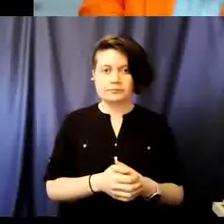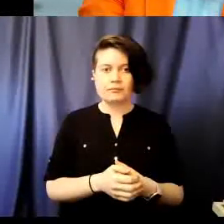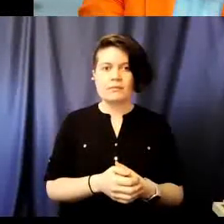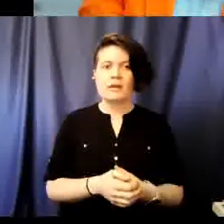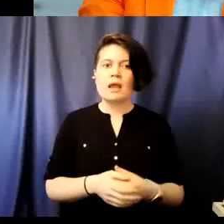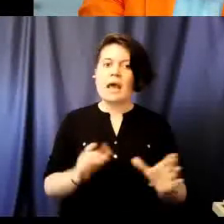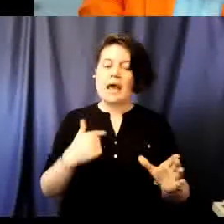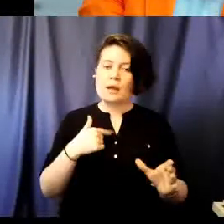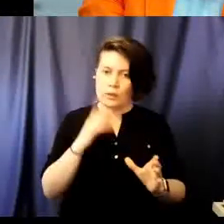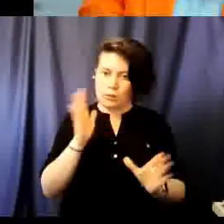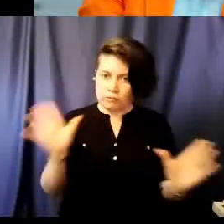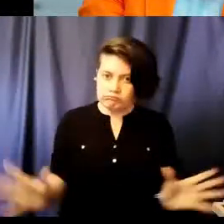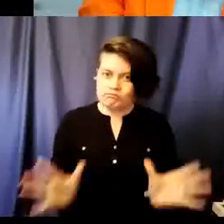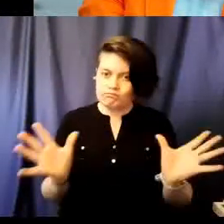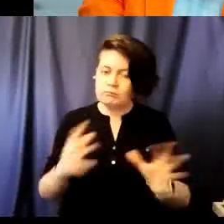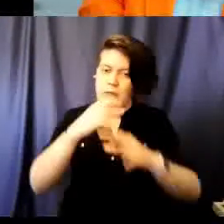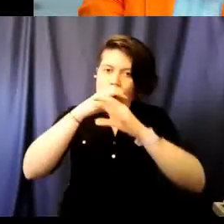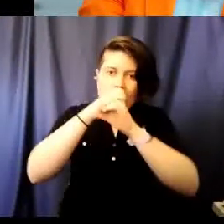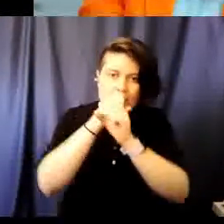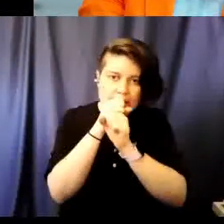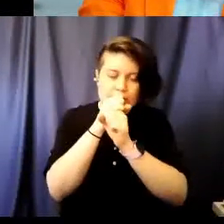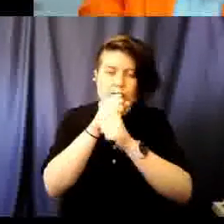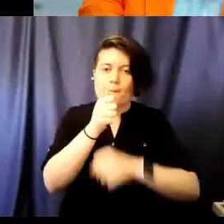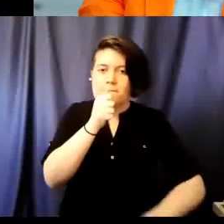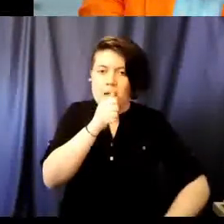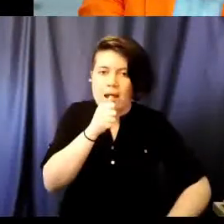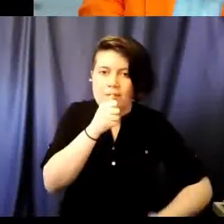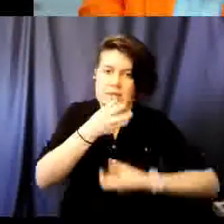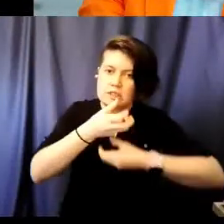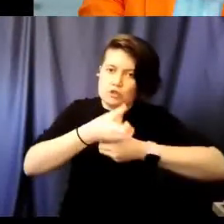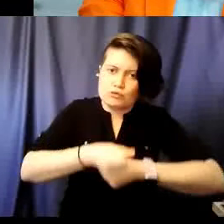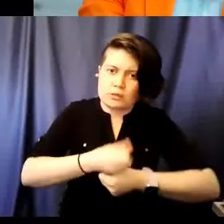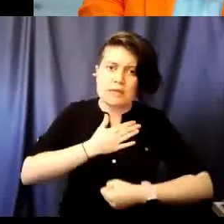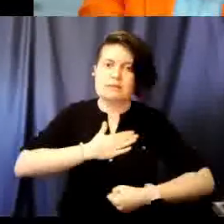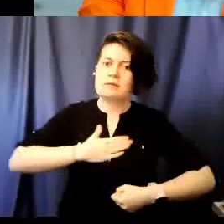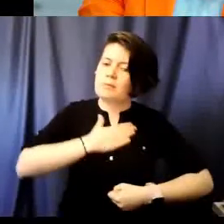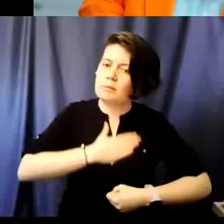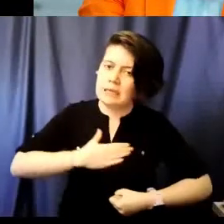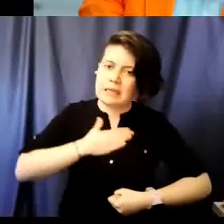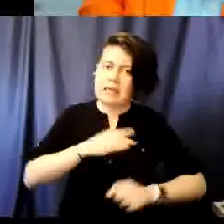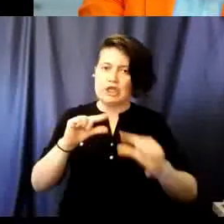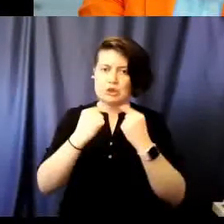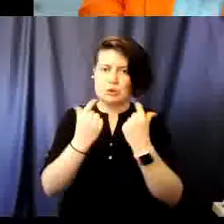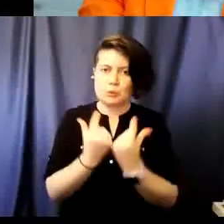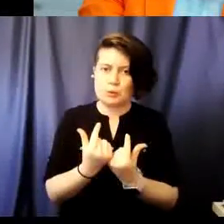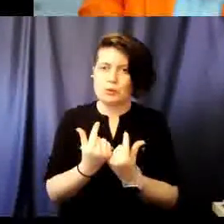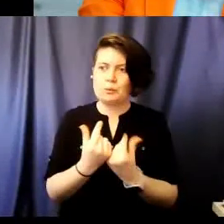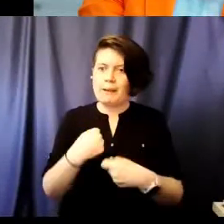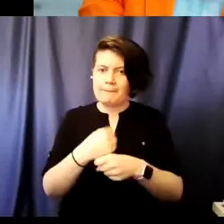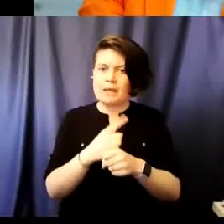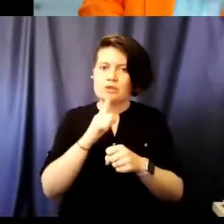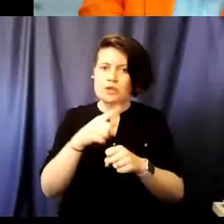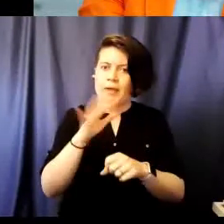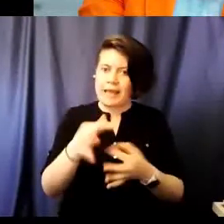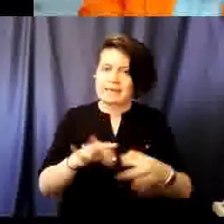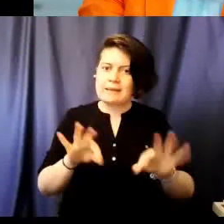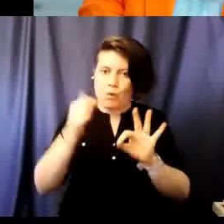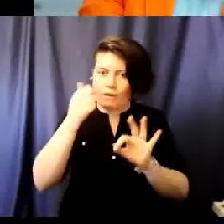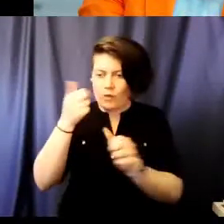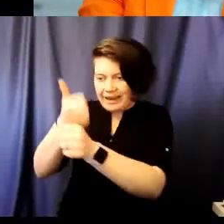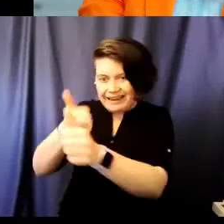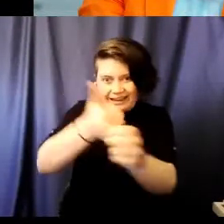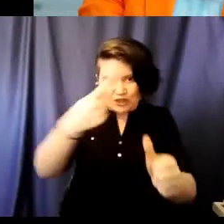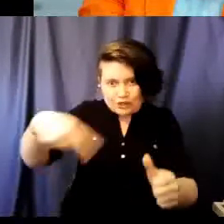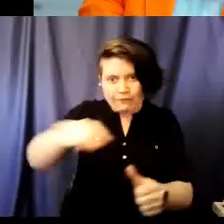confidentiality, privacy, and trust, and encourage these ideas to come from the group itself. There more than likely will not be